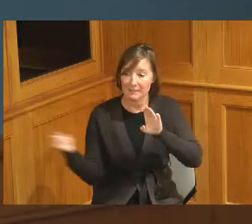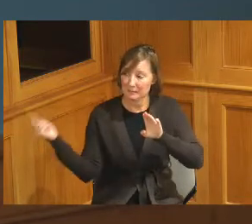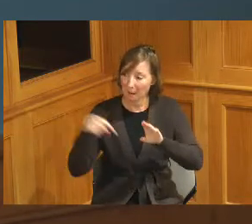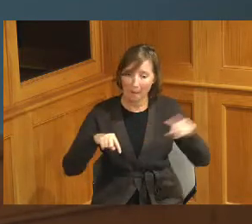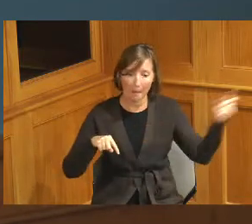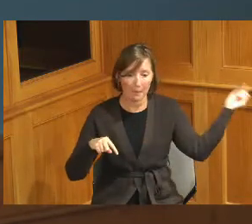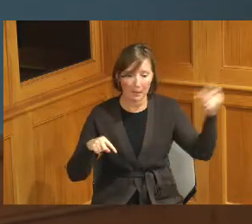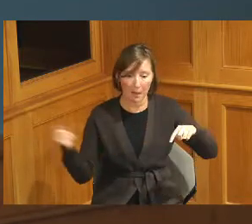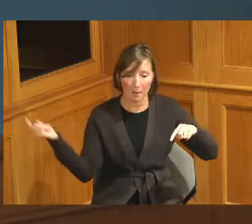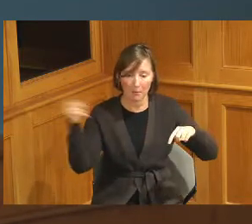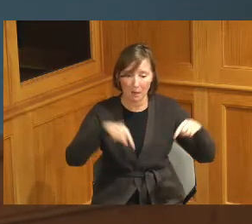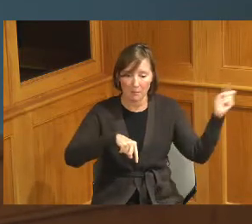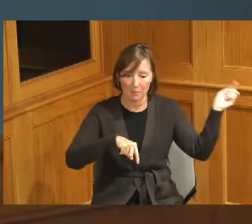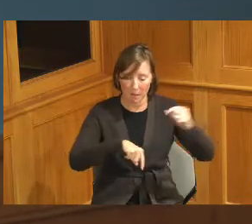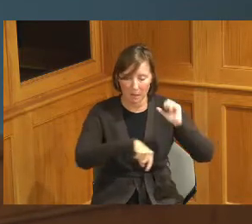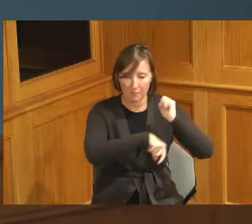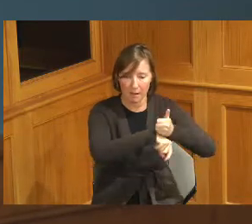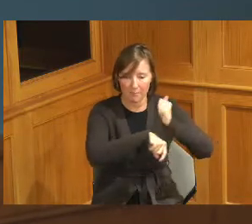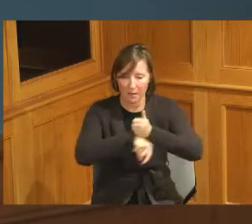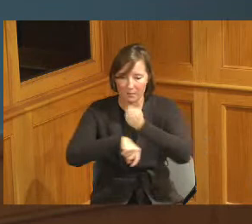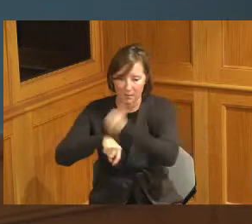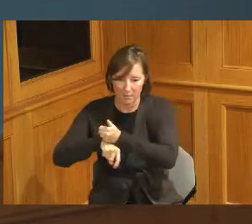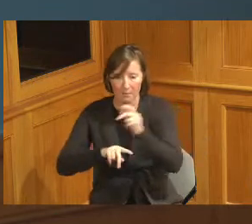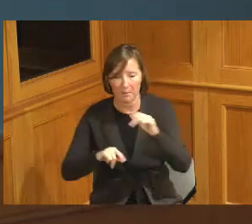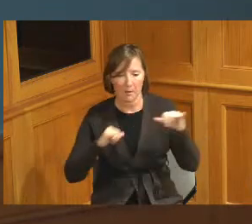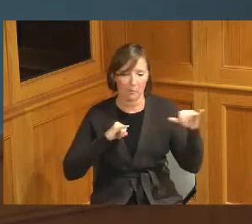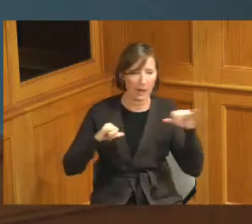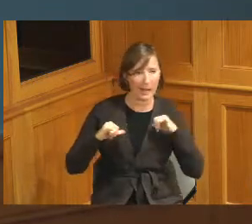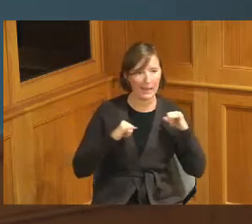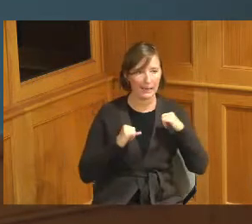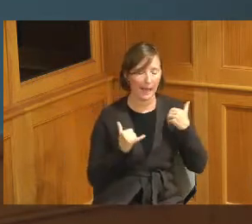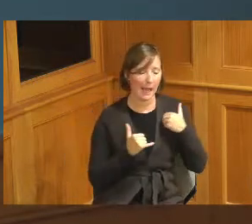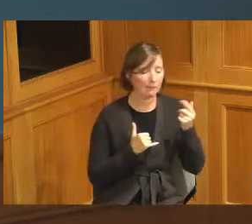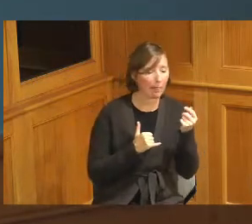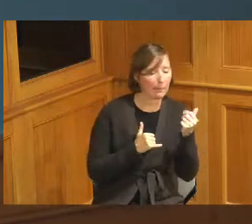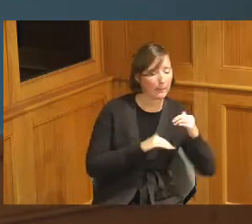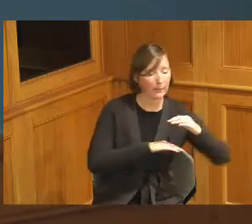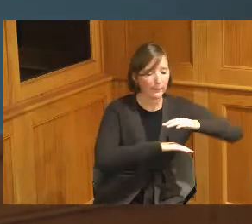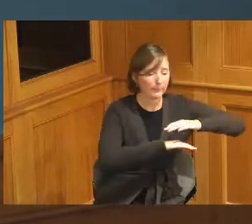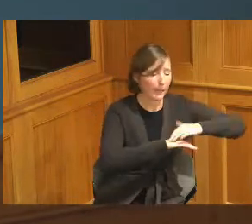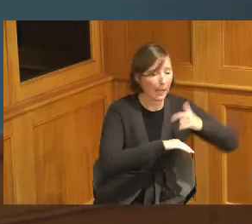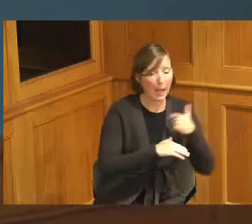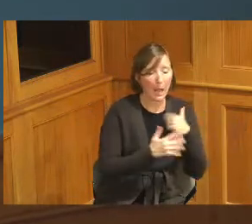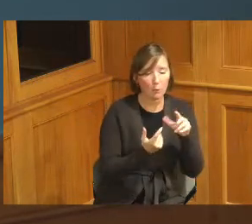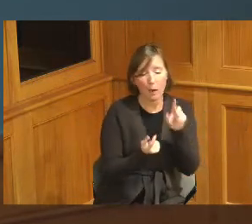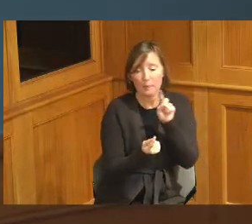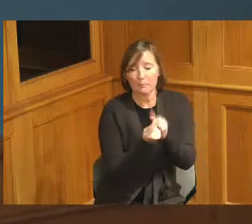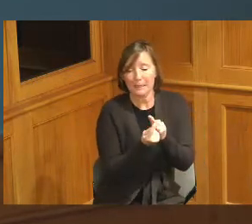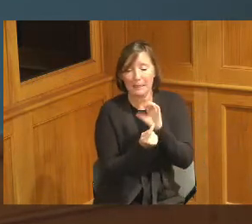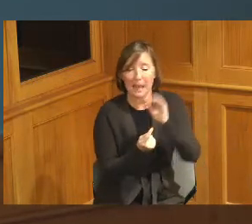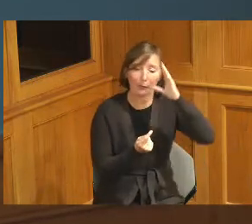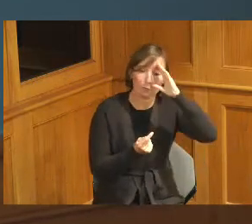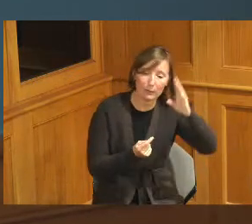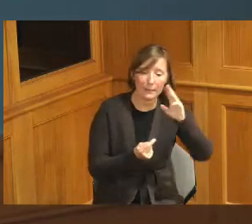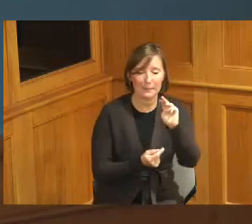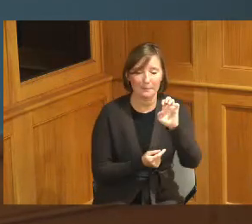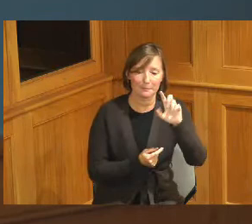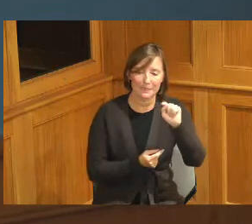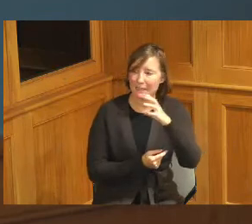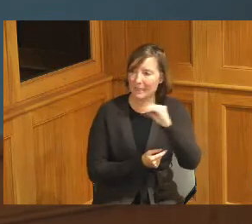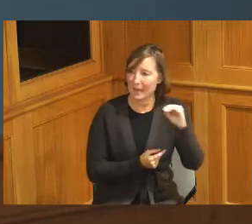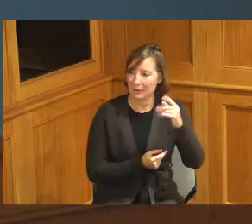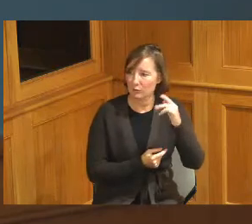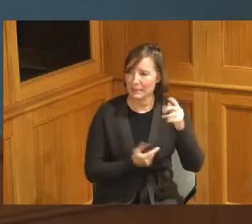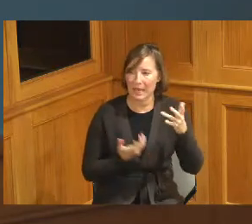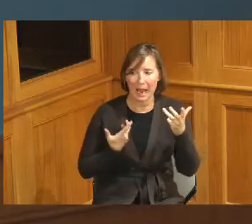and people been bragging about, because there's always there, everybody's got a little thing over here and a meet, I don't want no meet and greets. I mean, these